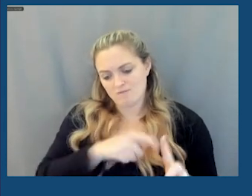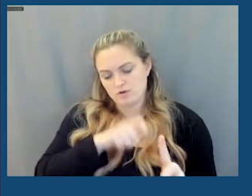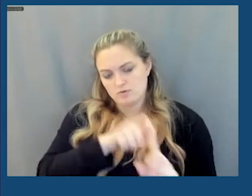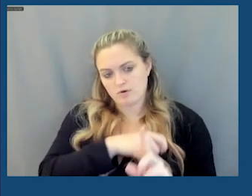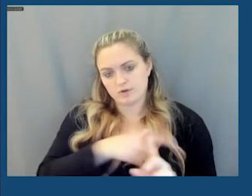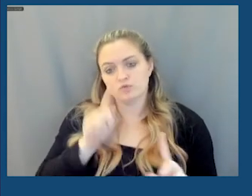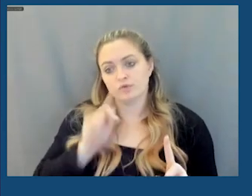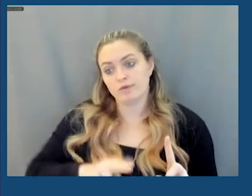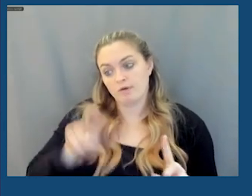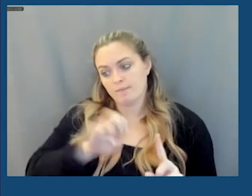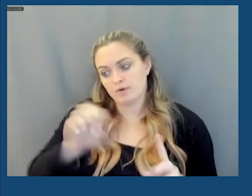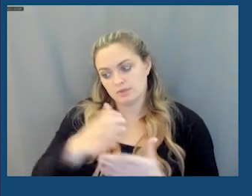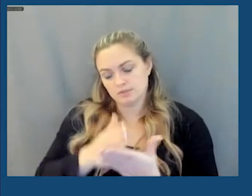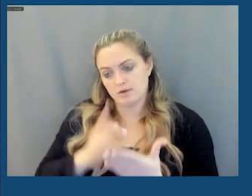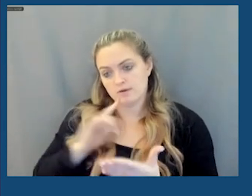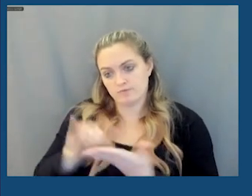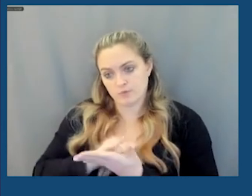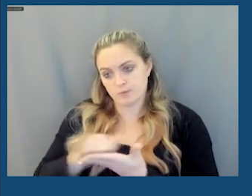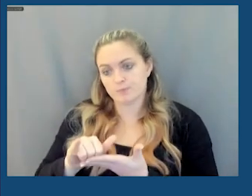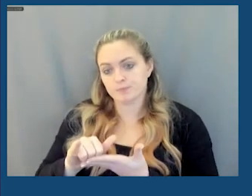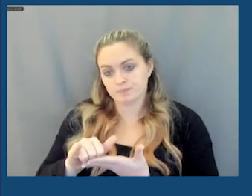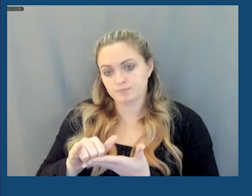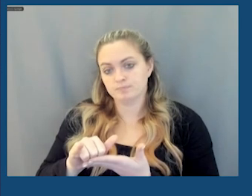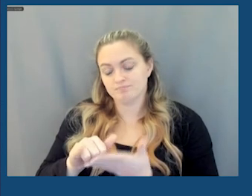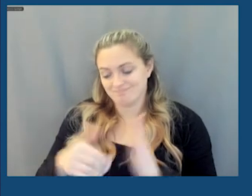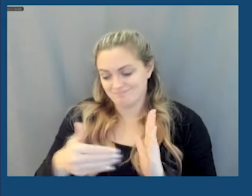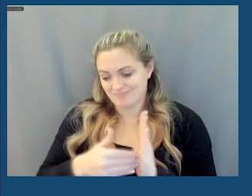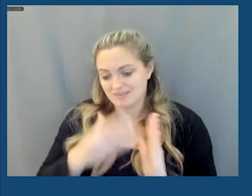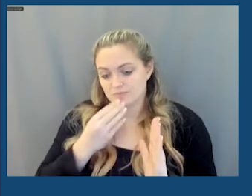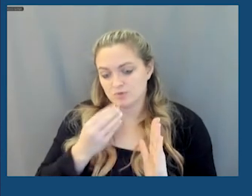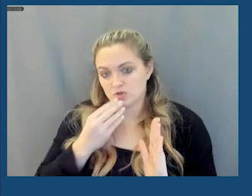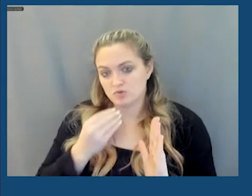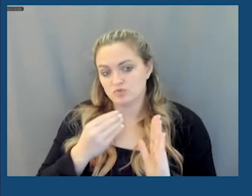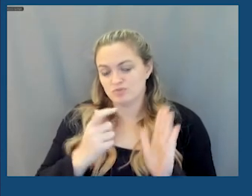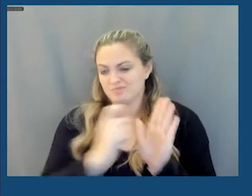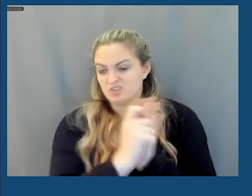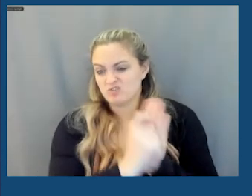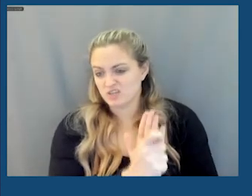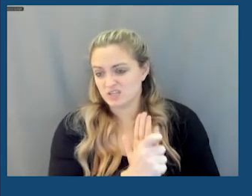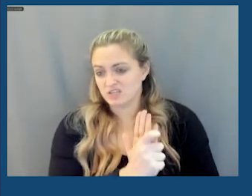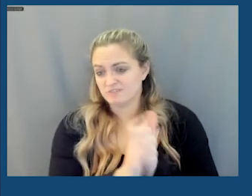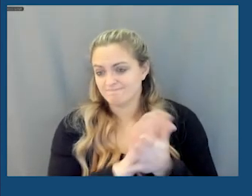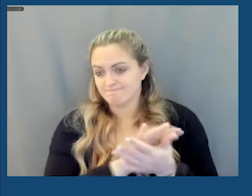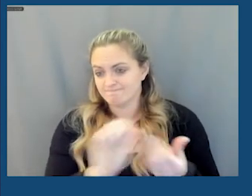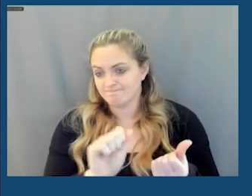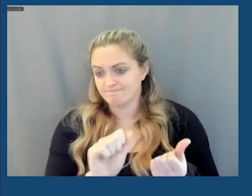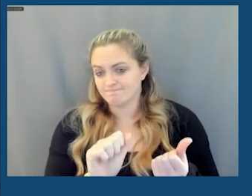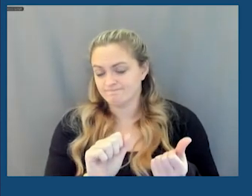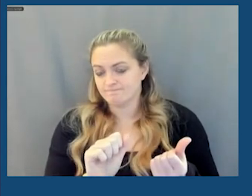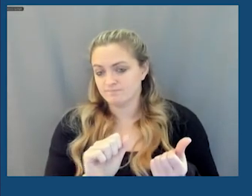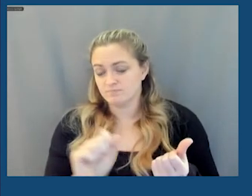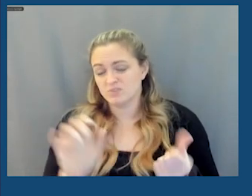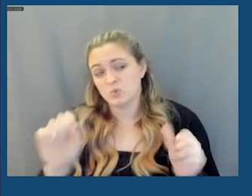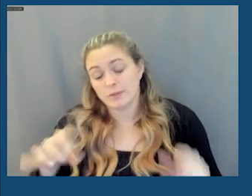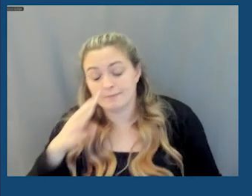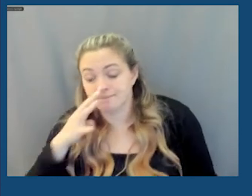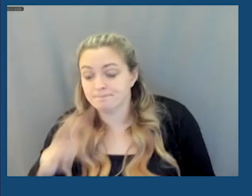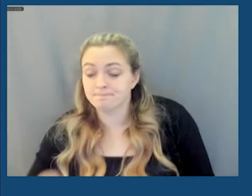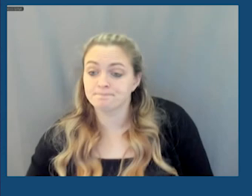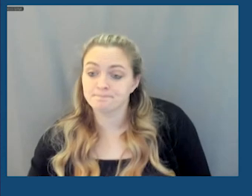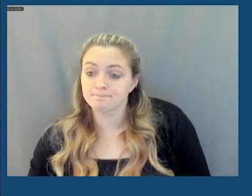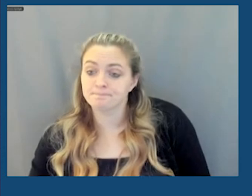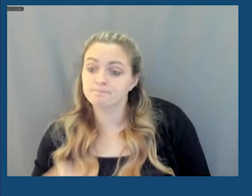Side that had anti-Semitic graffiti. Now, one could dismiss graffiti as